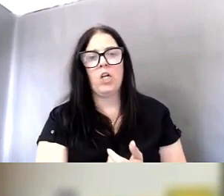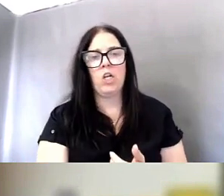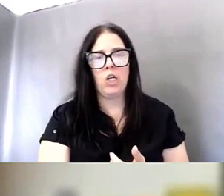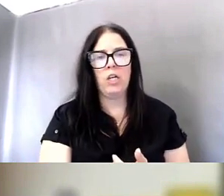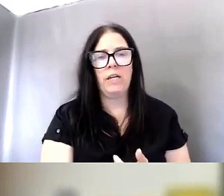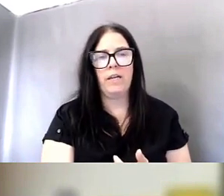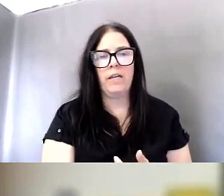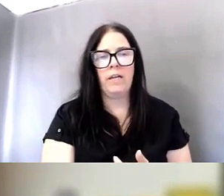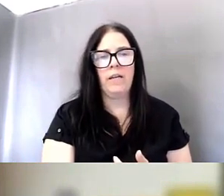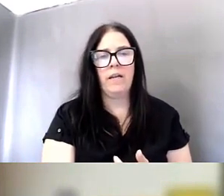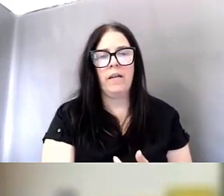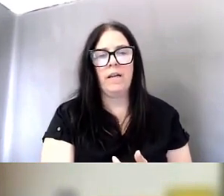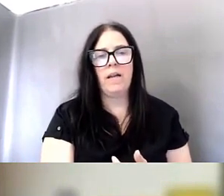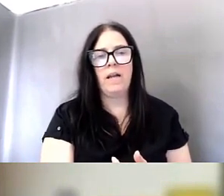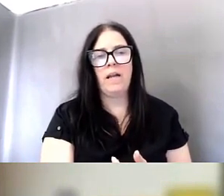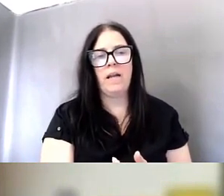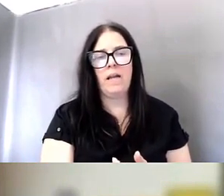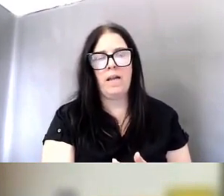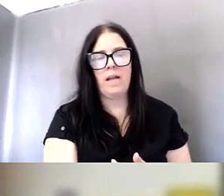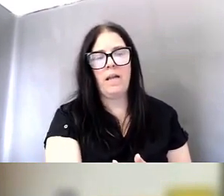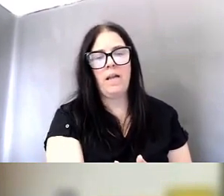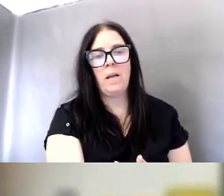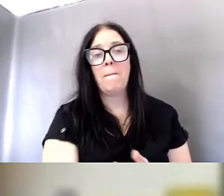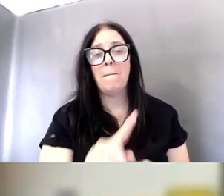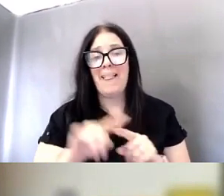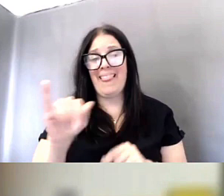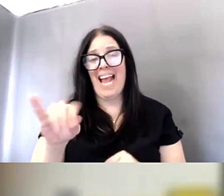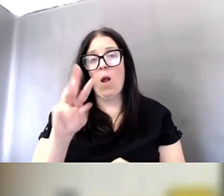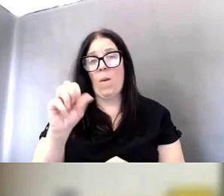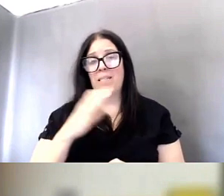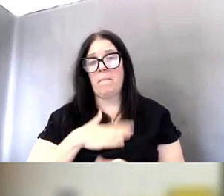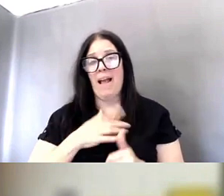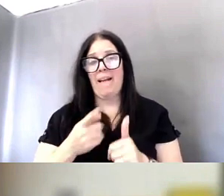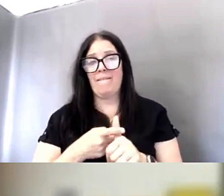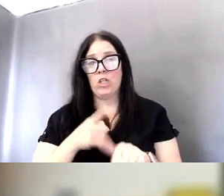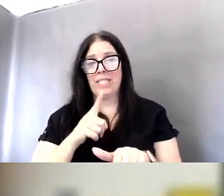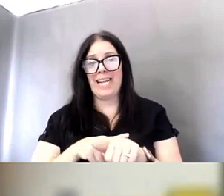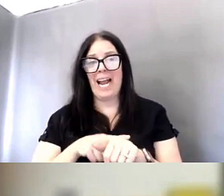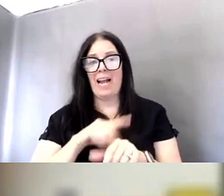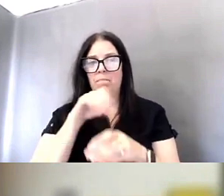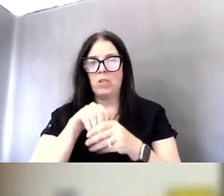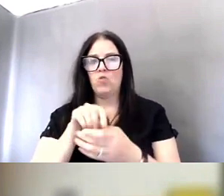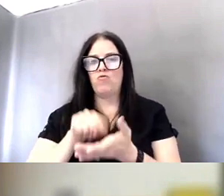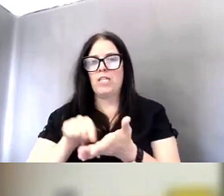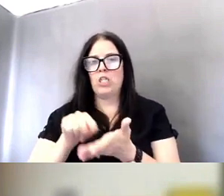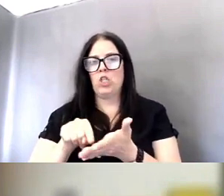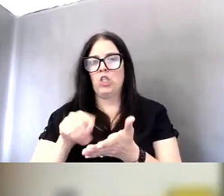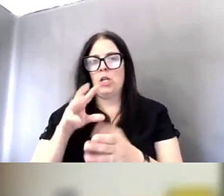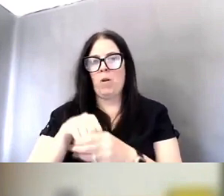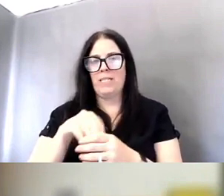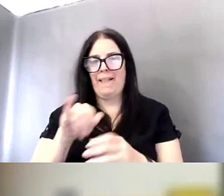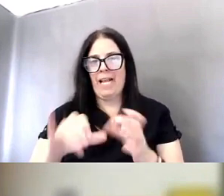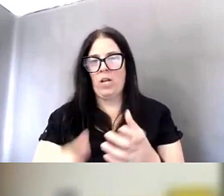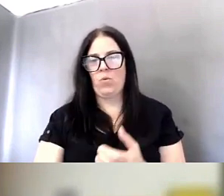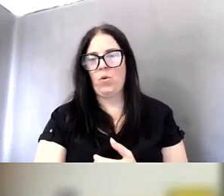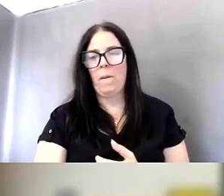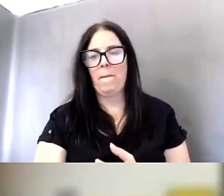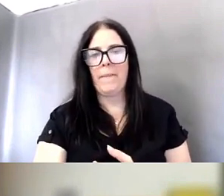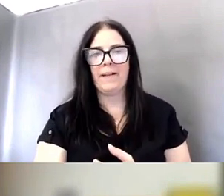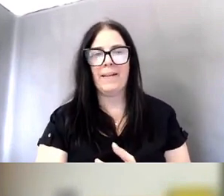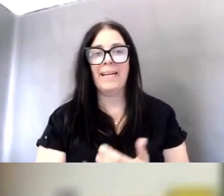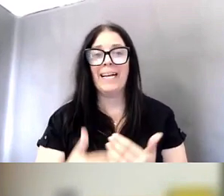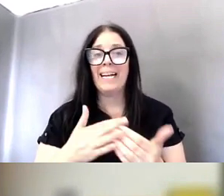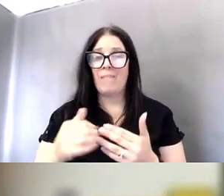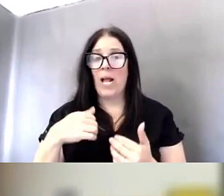was my first time experience as a research participant in the group, although I did